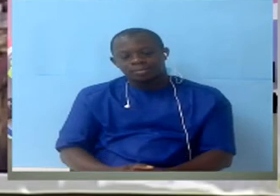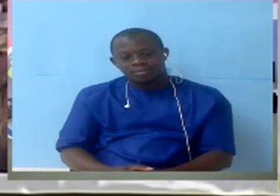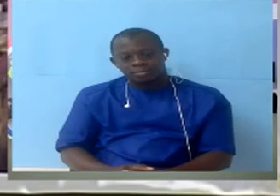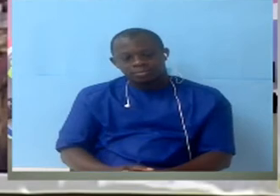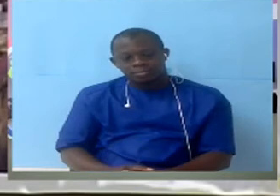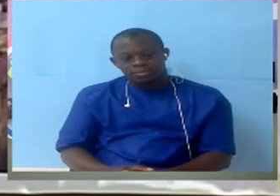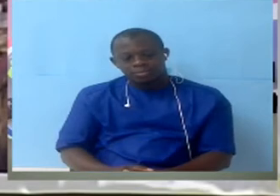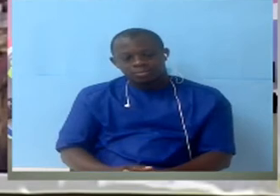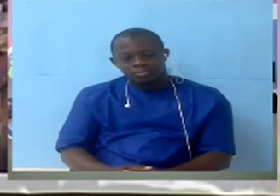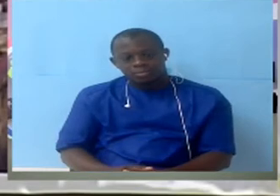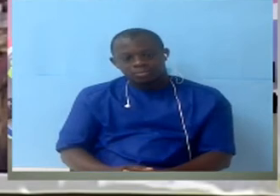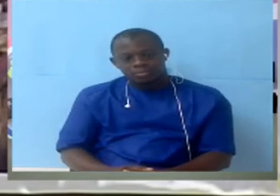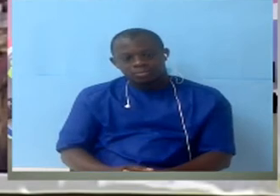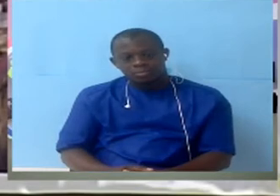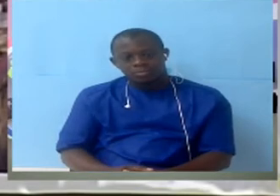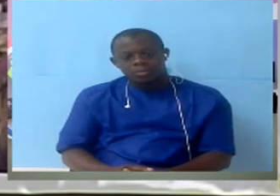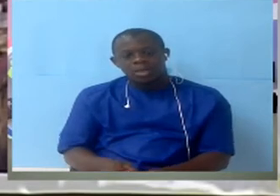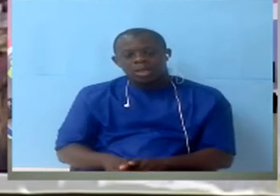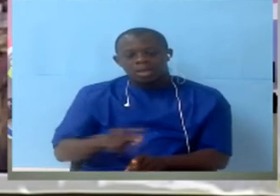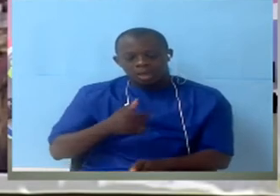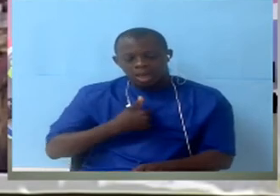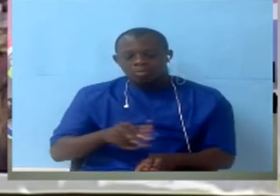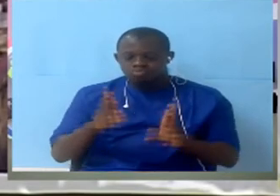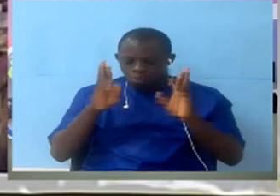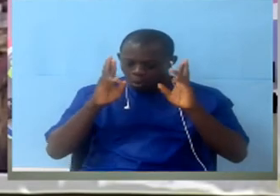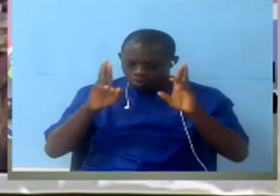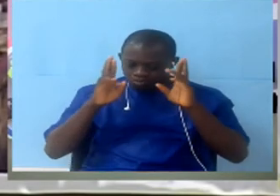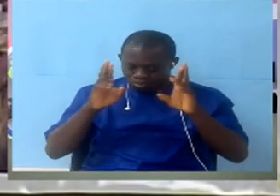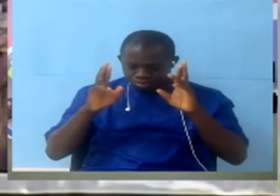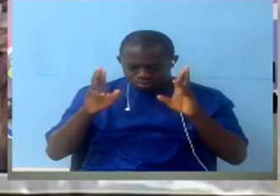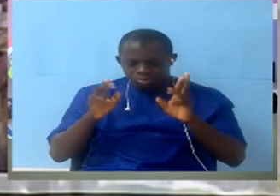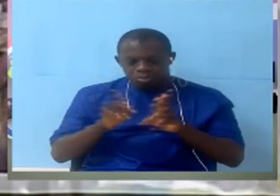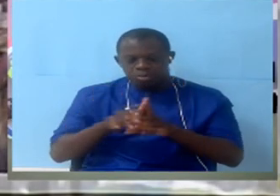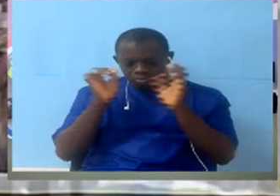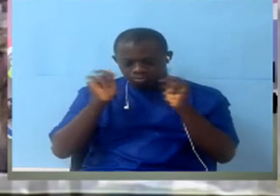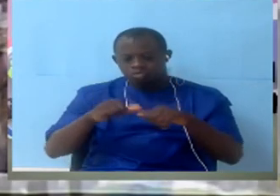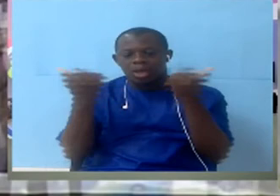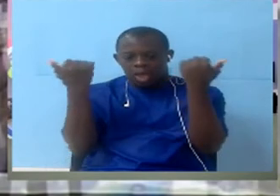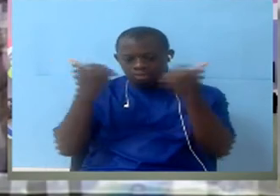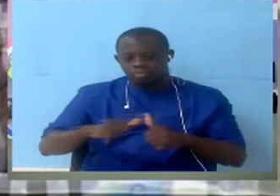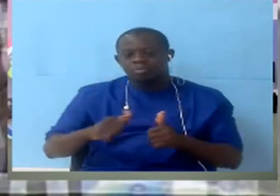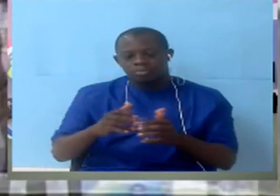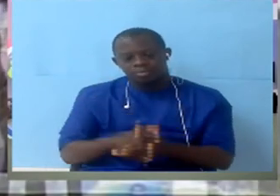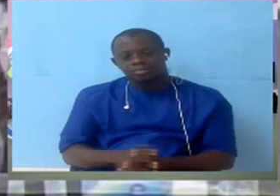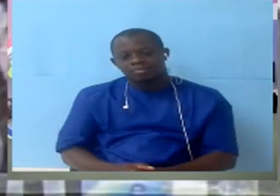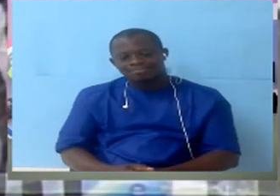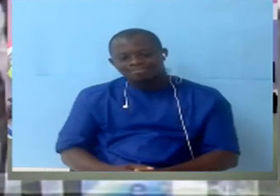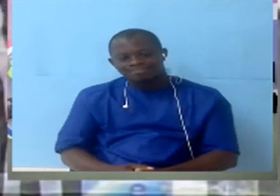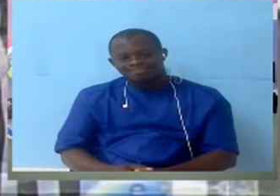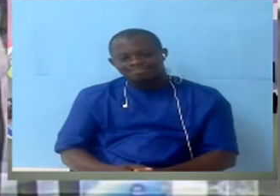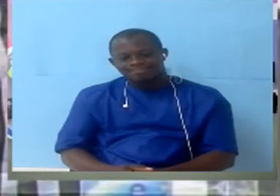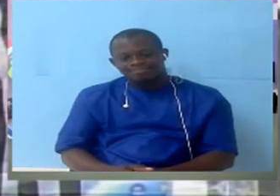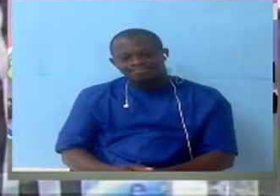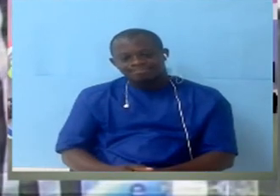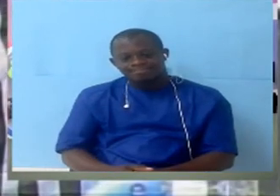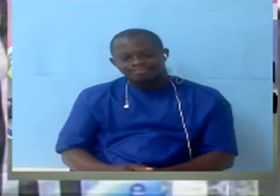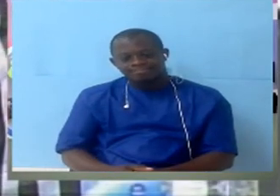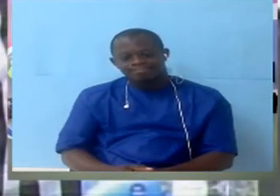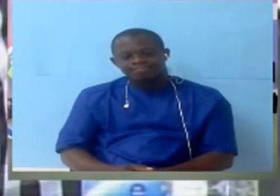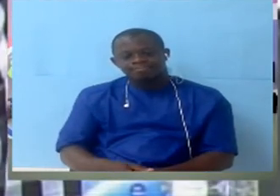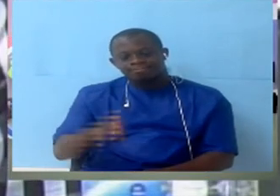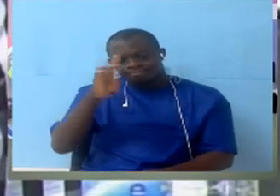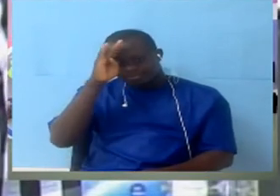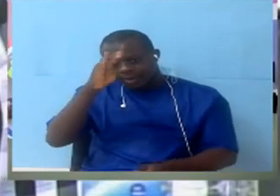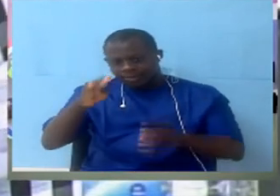again. So mi jigitin ko ba kelal. And we hope that that will happen. Martin Lumba